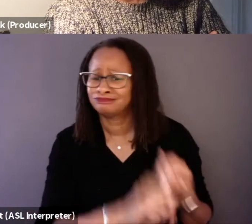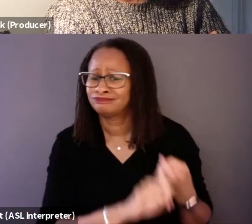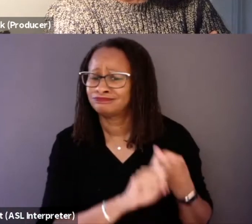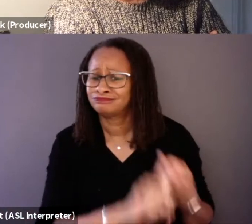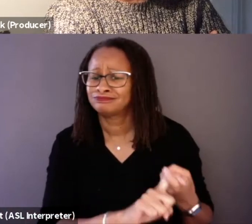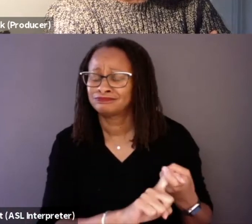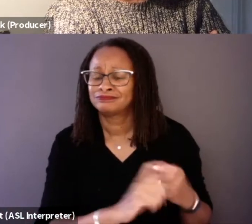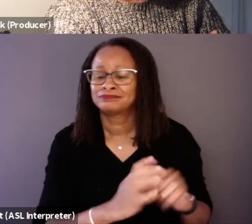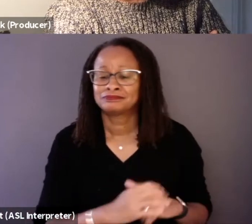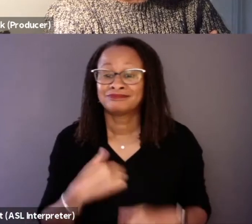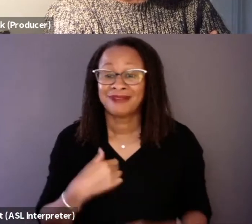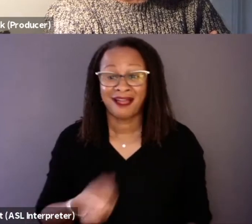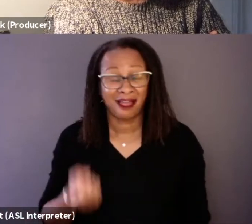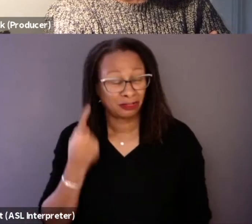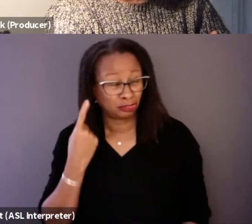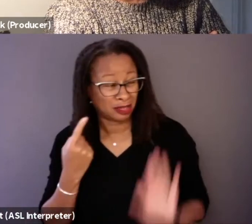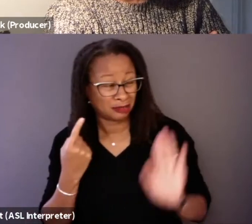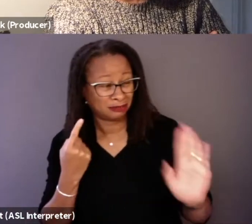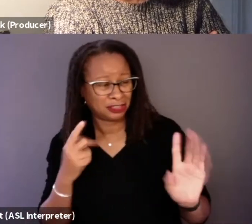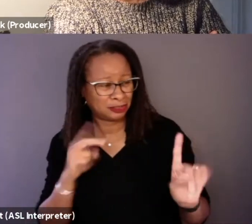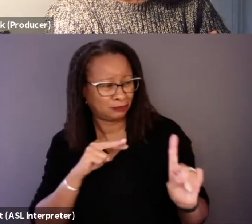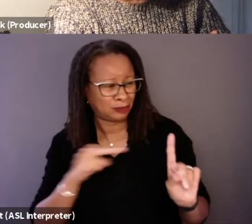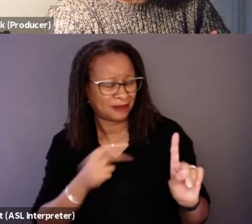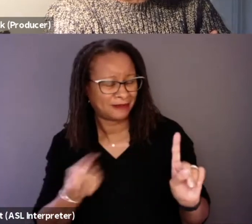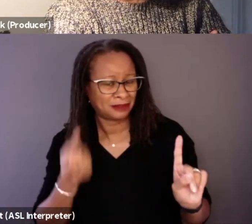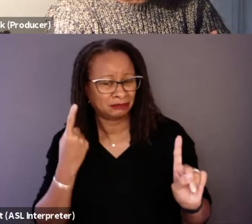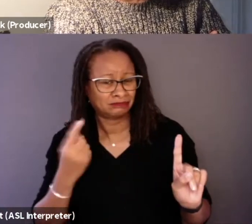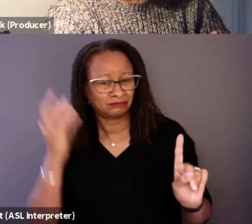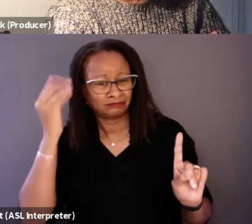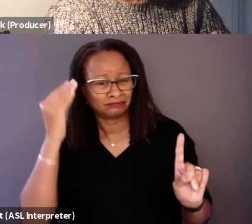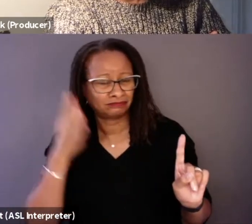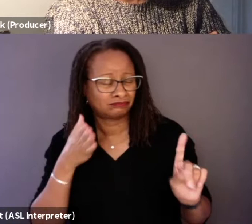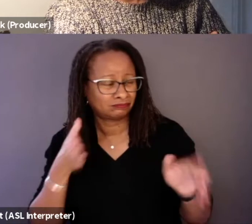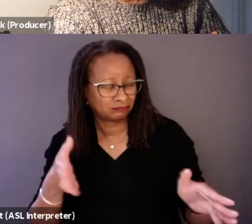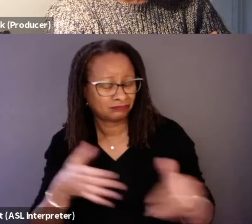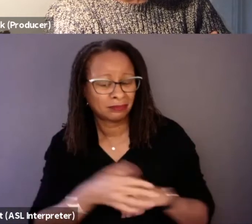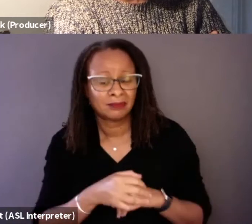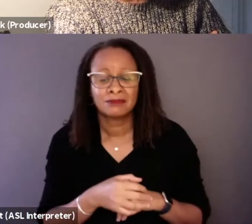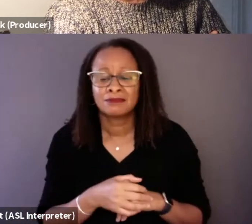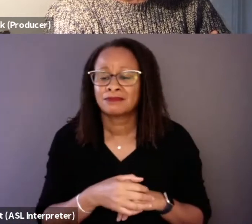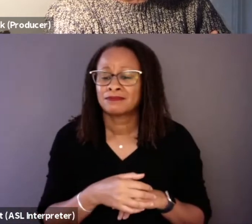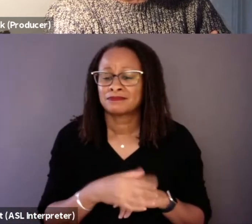I understand Shaista because he's